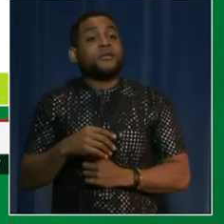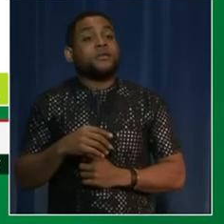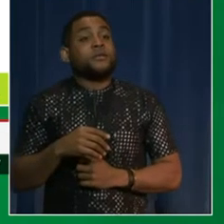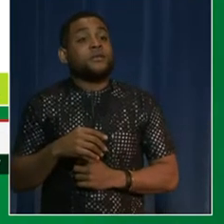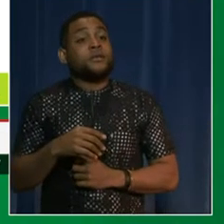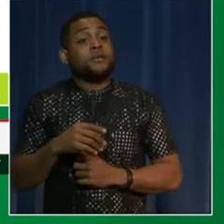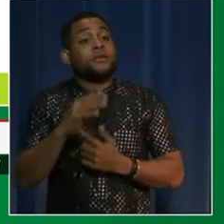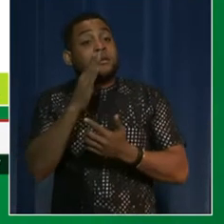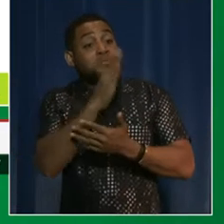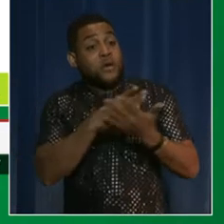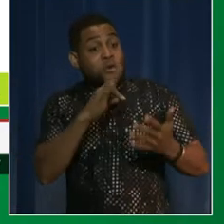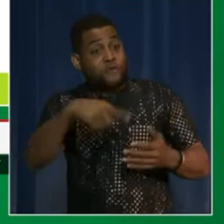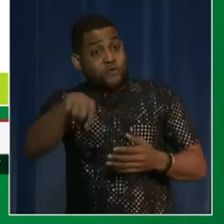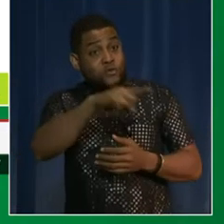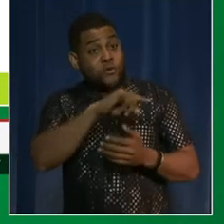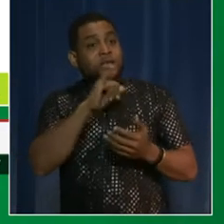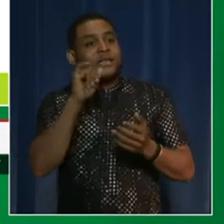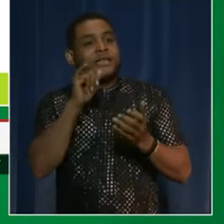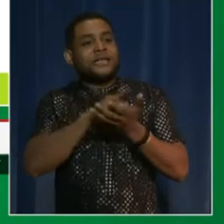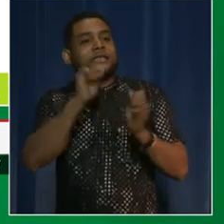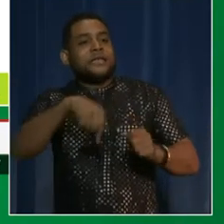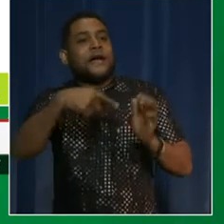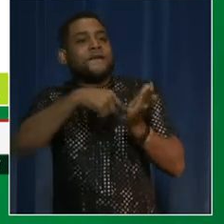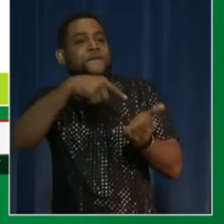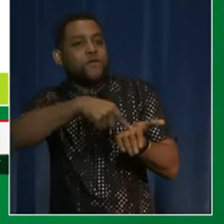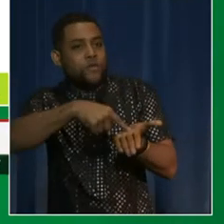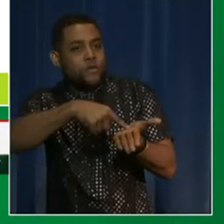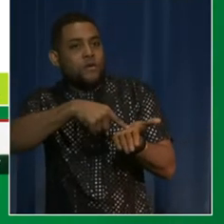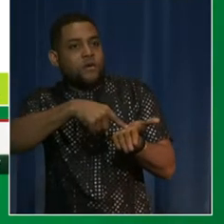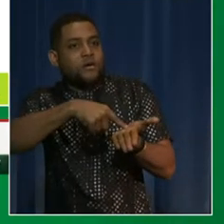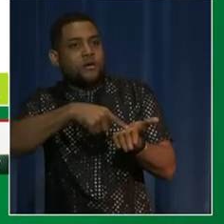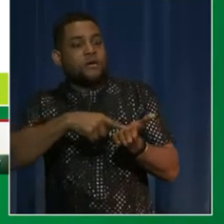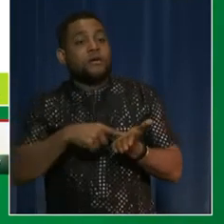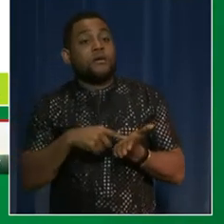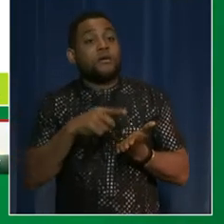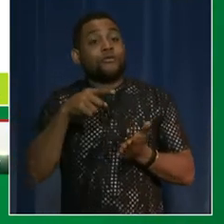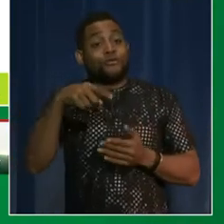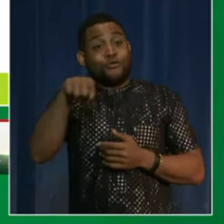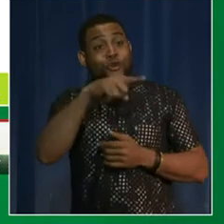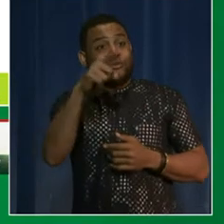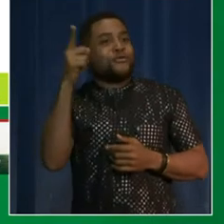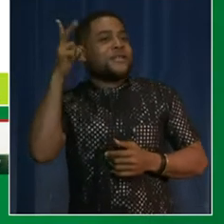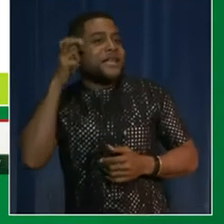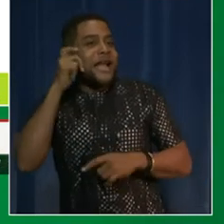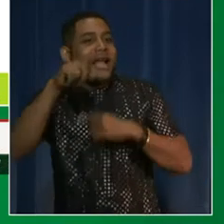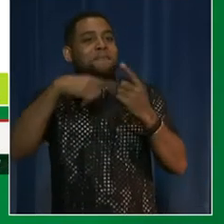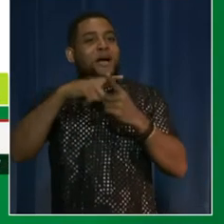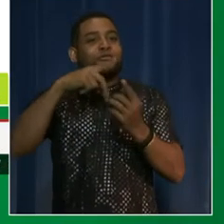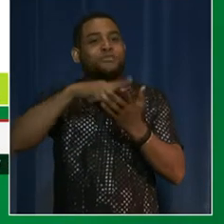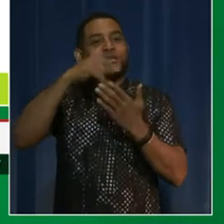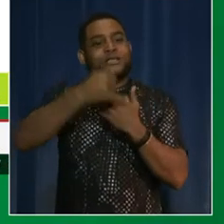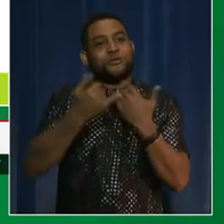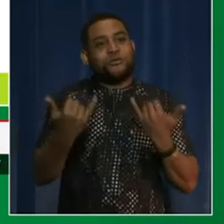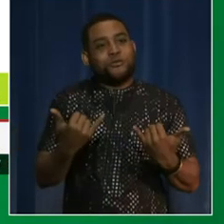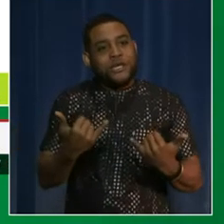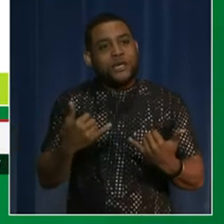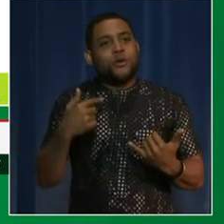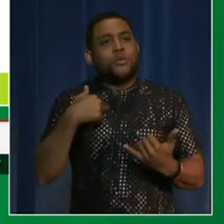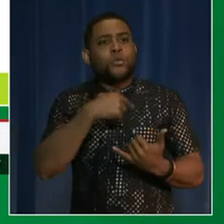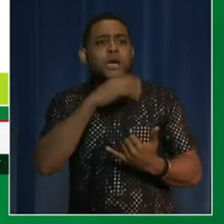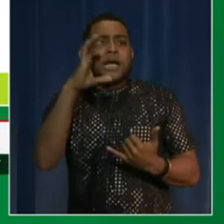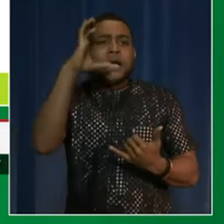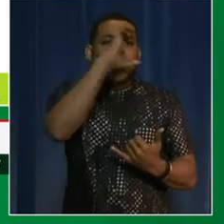capital plan, which will actually help us advance the very projects that you'll hear about today. And we estimate that if we are